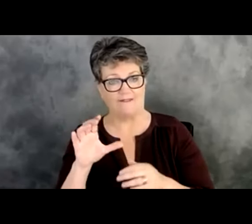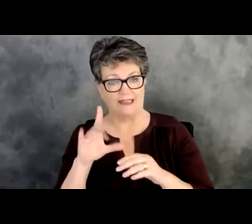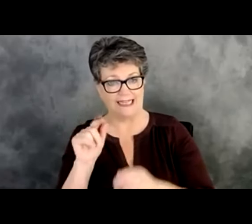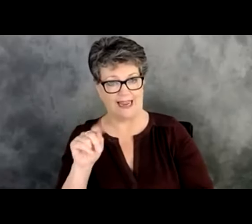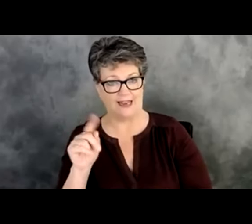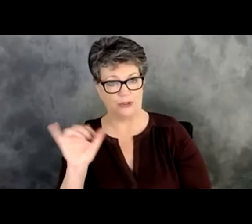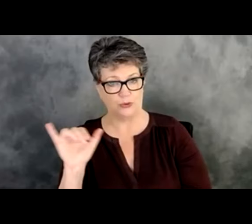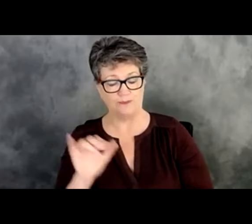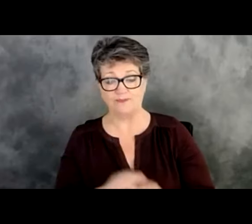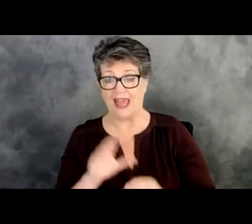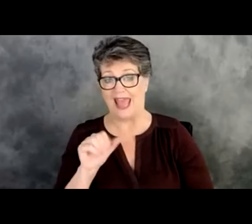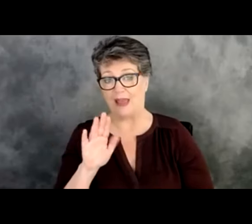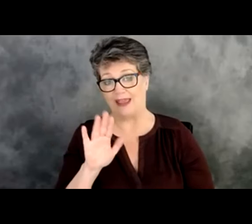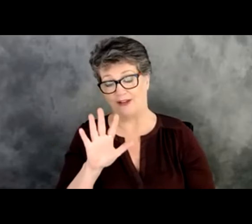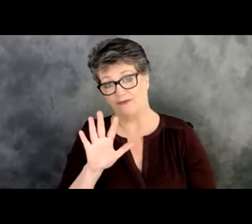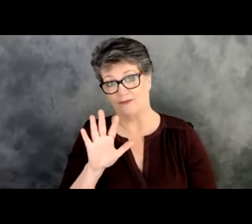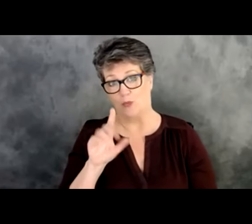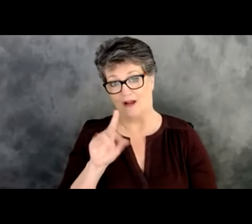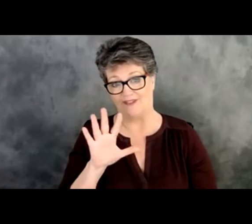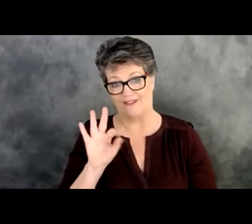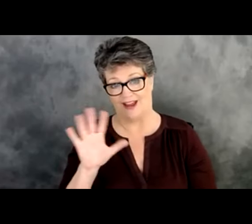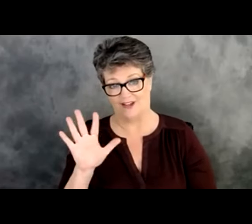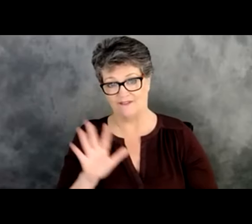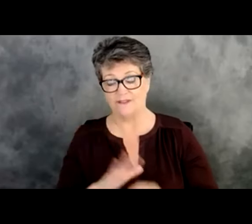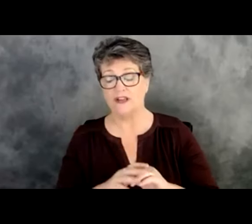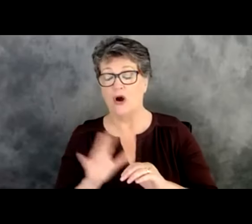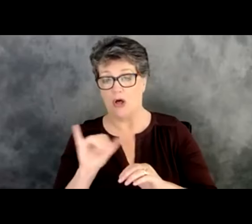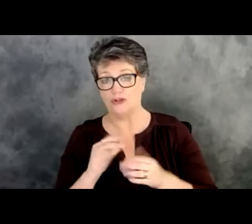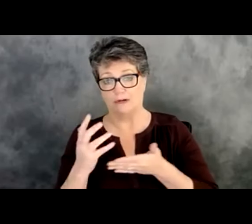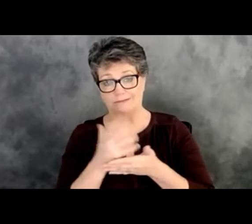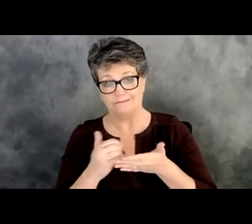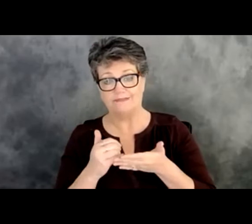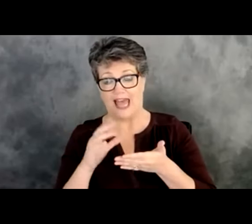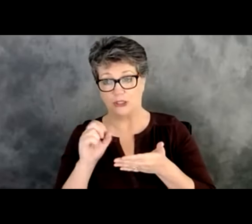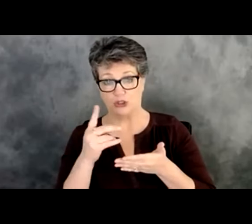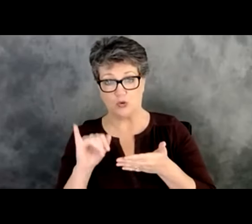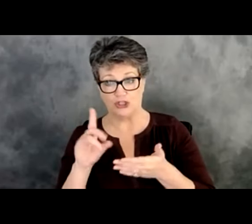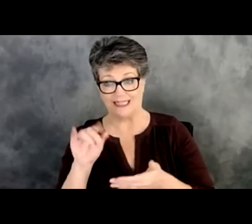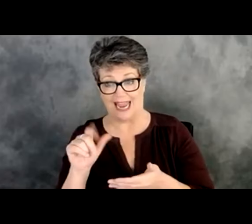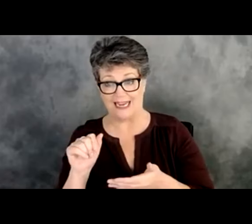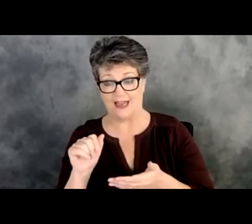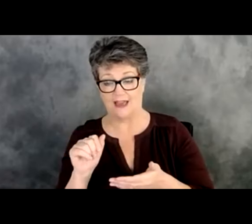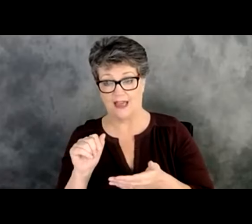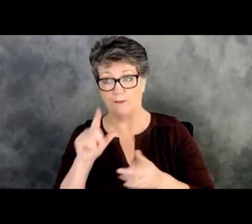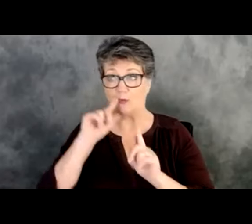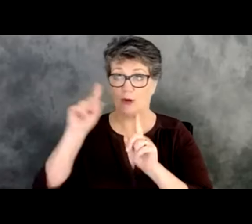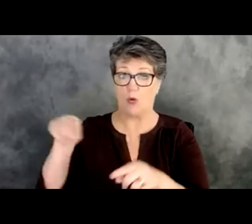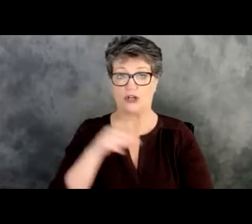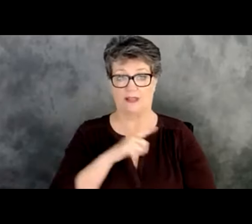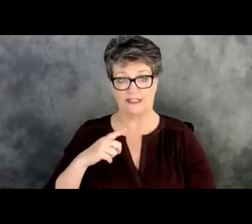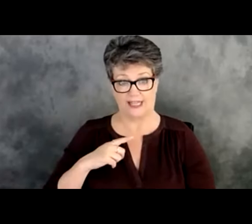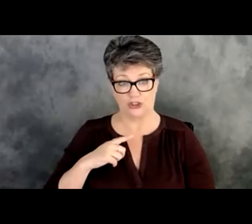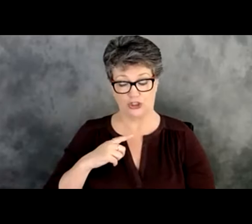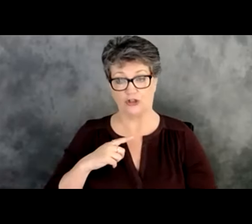AB 959 also requires that the aggregated SOGI data be reported to the legislature and